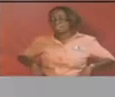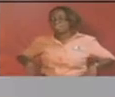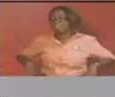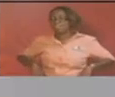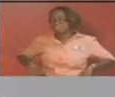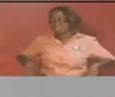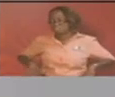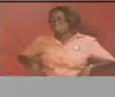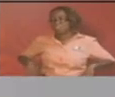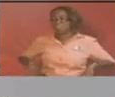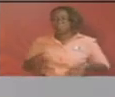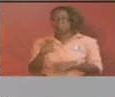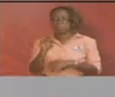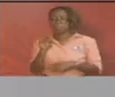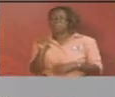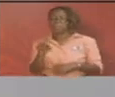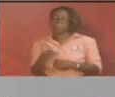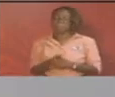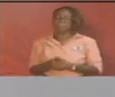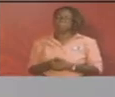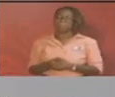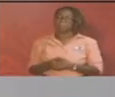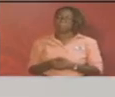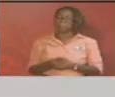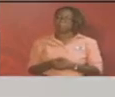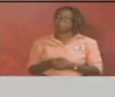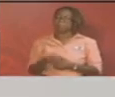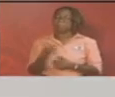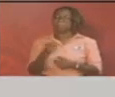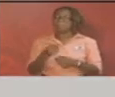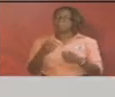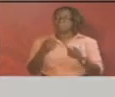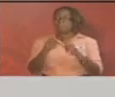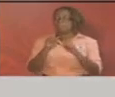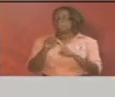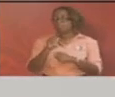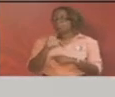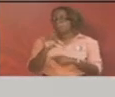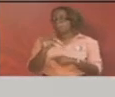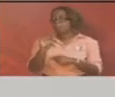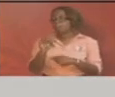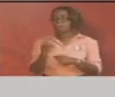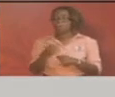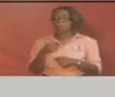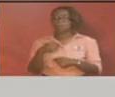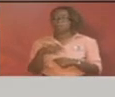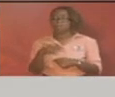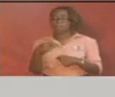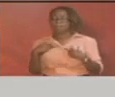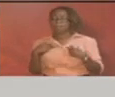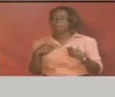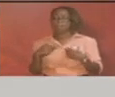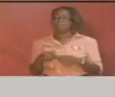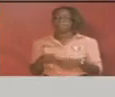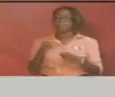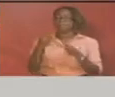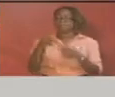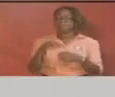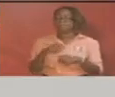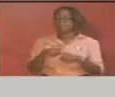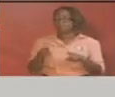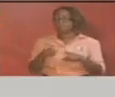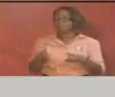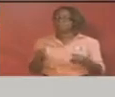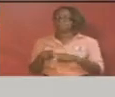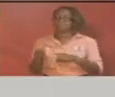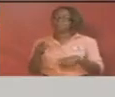generally in terms of the public health campaign, we have, of course, national level campaigns. We have campaigns by the individual RHAs,